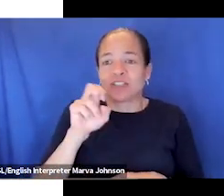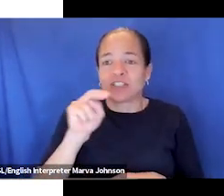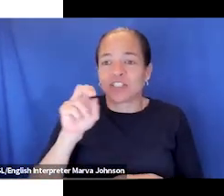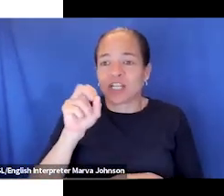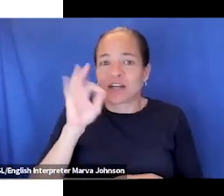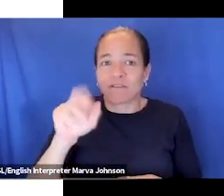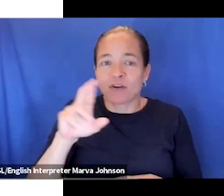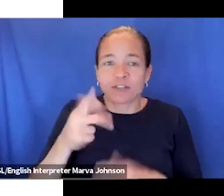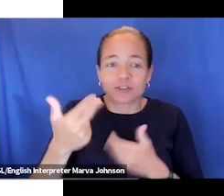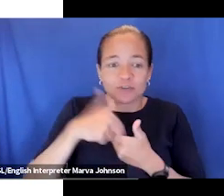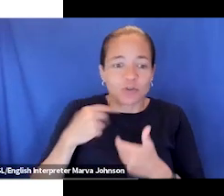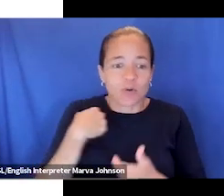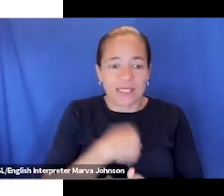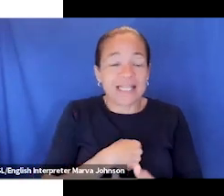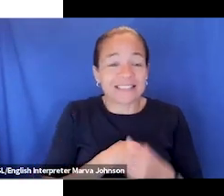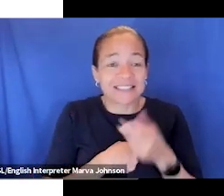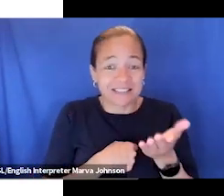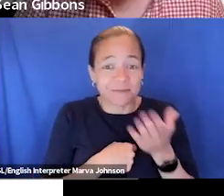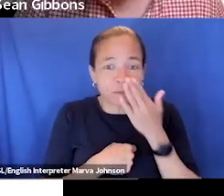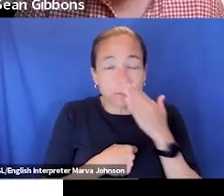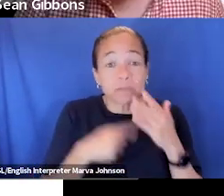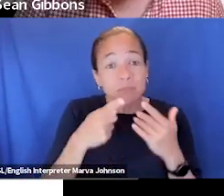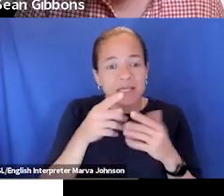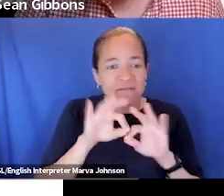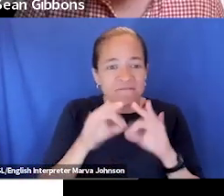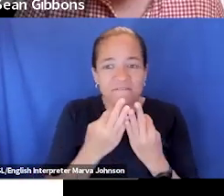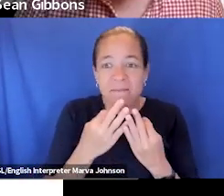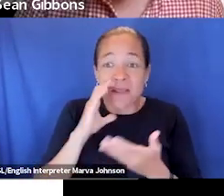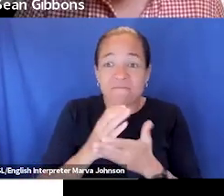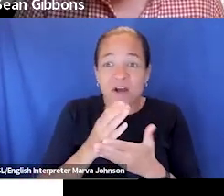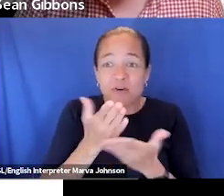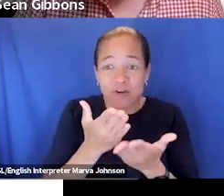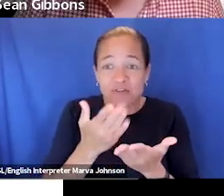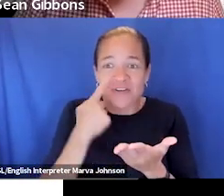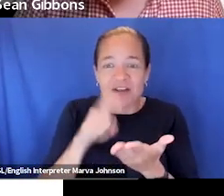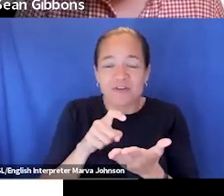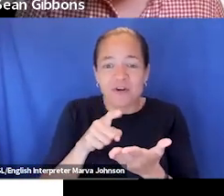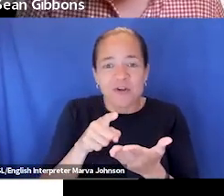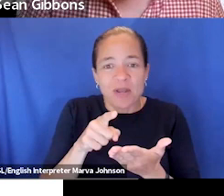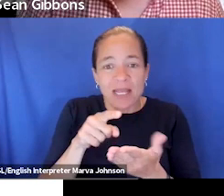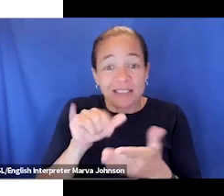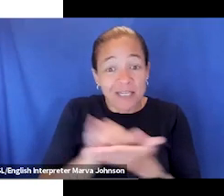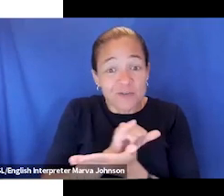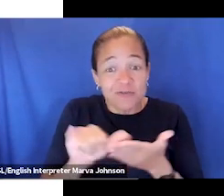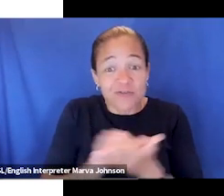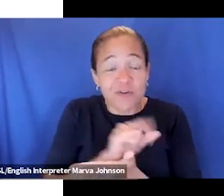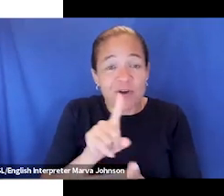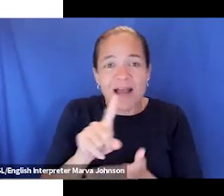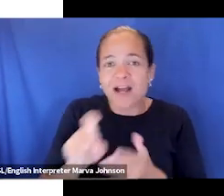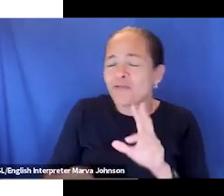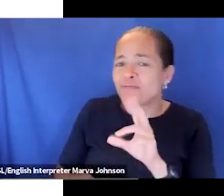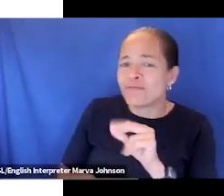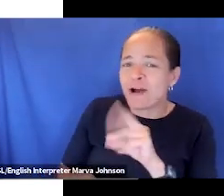please. Okay. There you are. Well, Yeah, there's a family photo. Y'all look great. Thank Where you. you at? Is that New York? No,